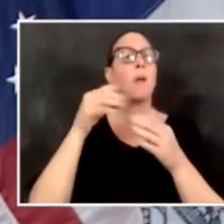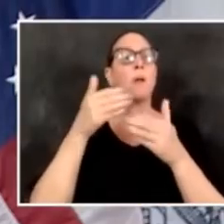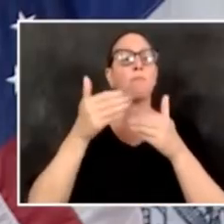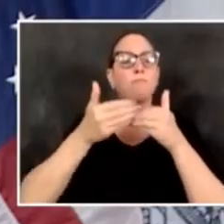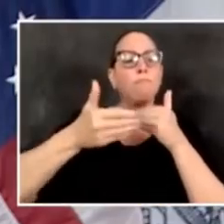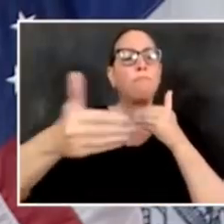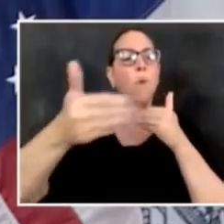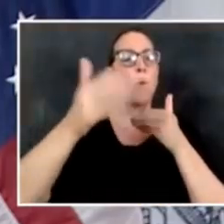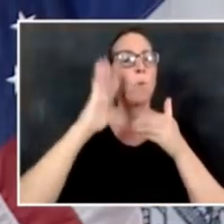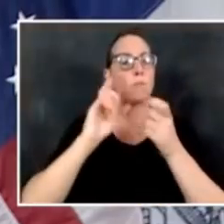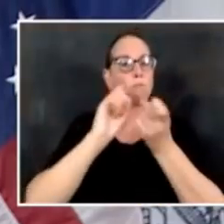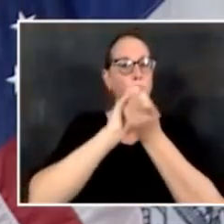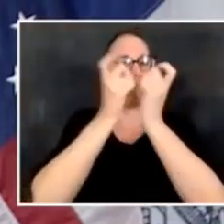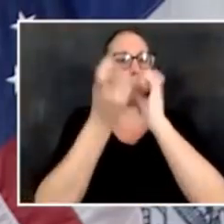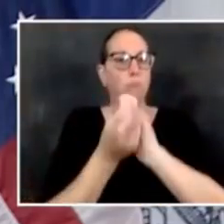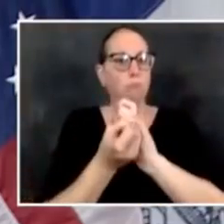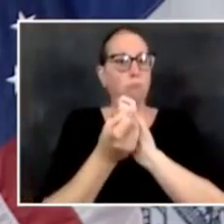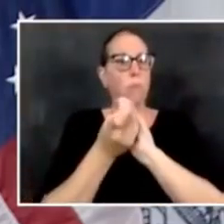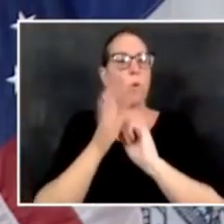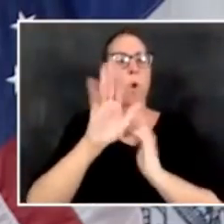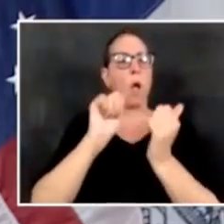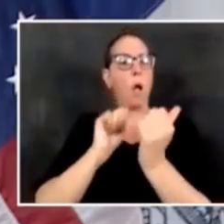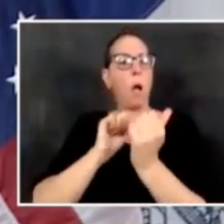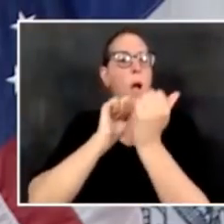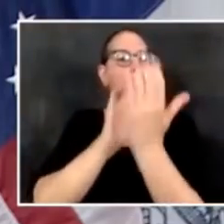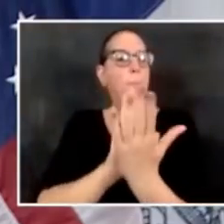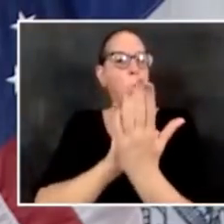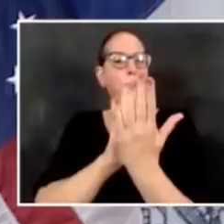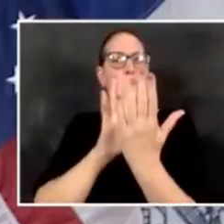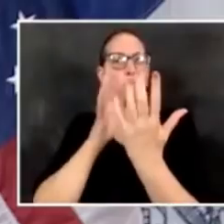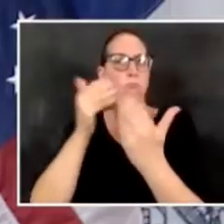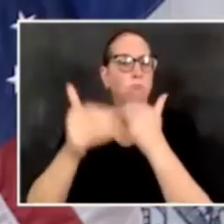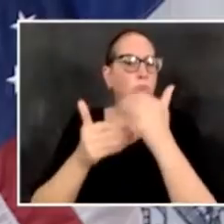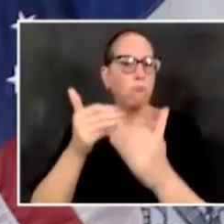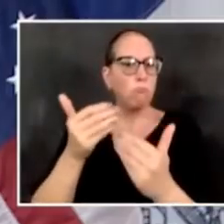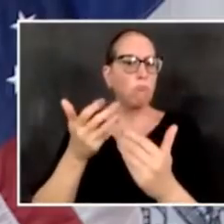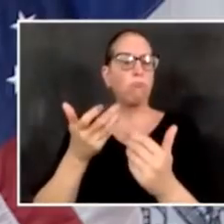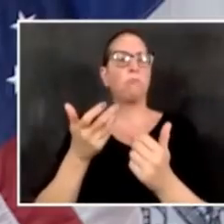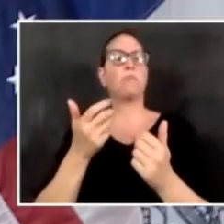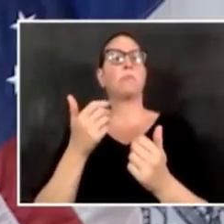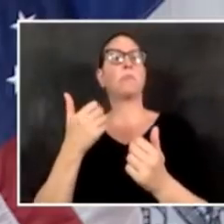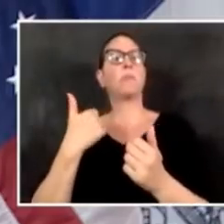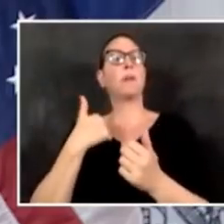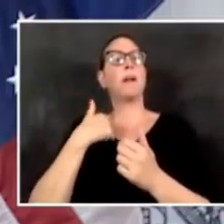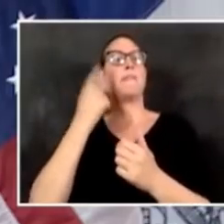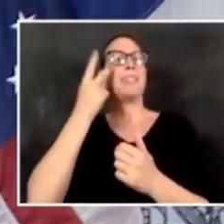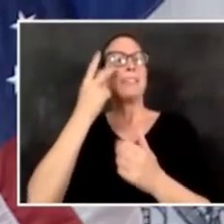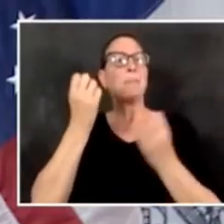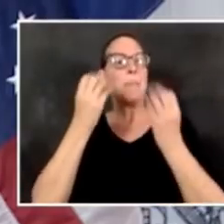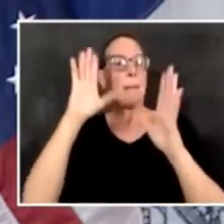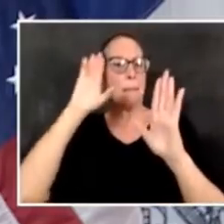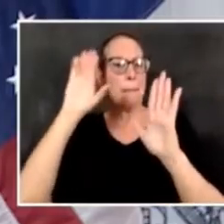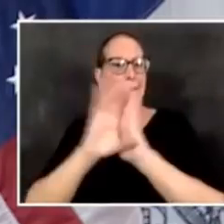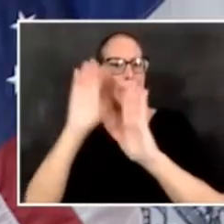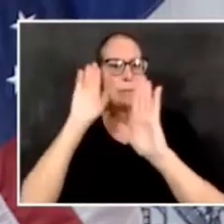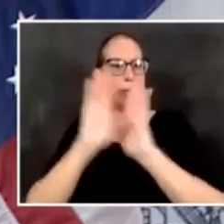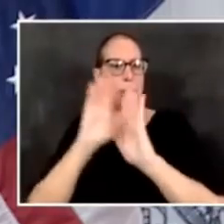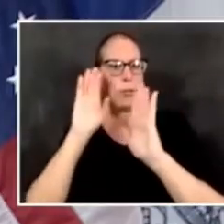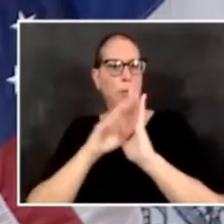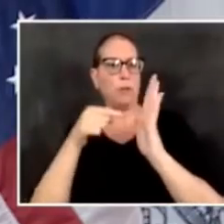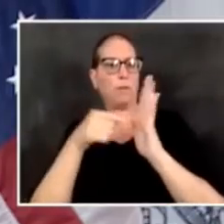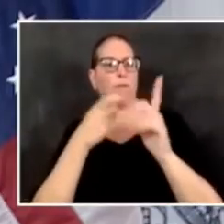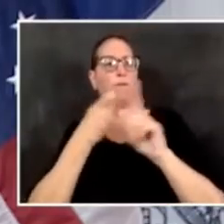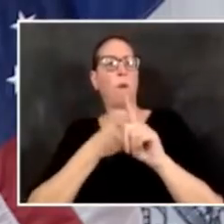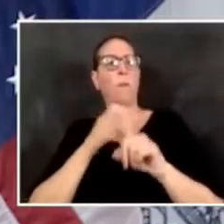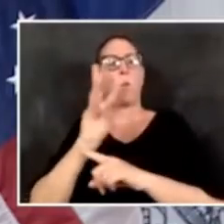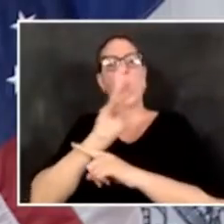social distancing. And I've been seeing photos over the weekend of the West Village and Orchard Beach with people very close together. And I